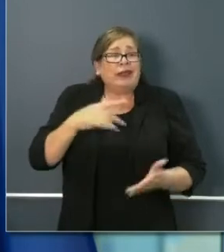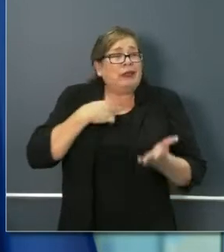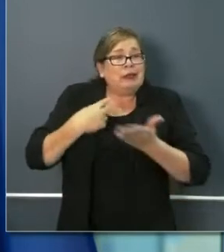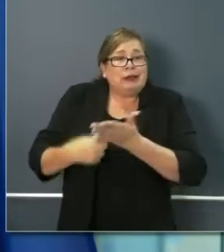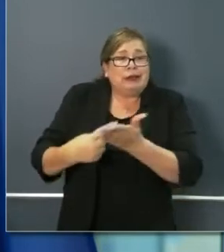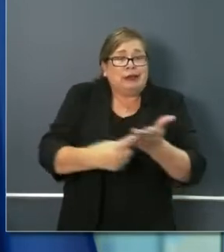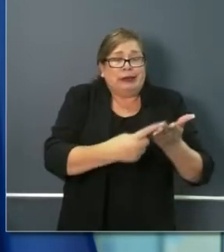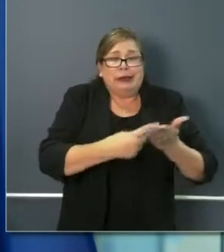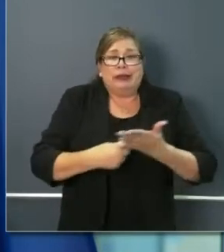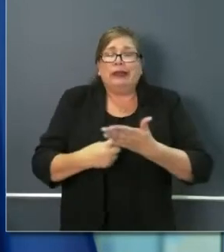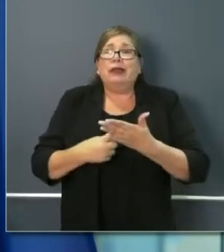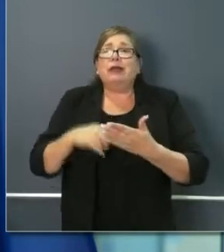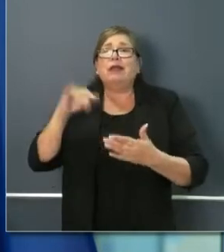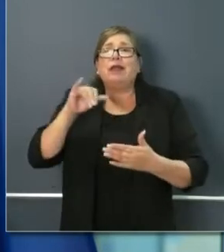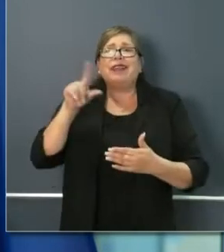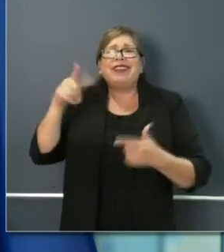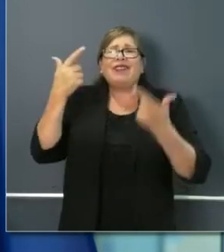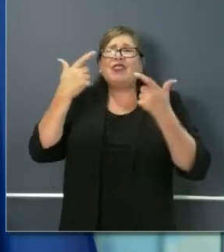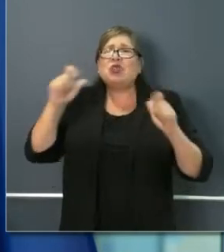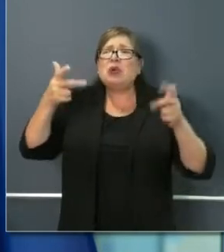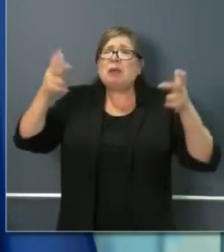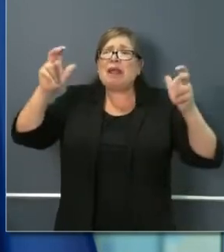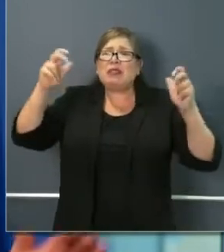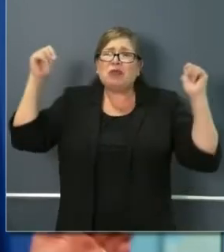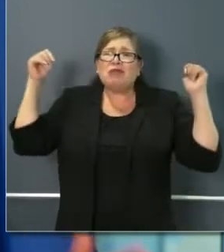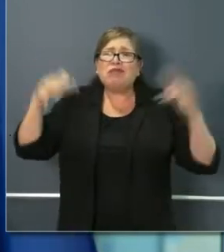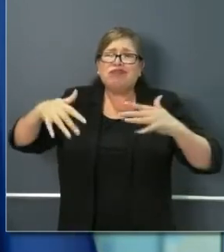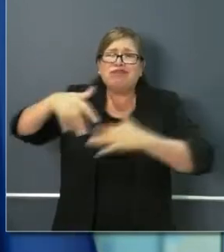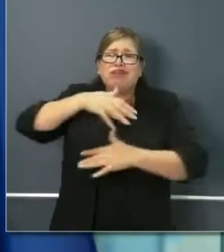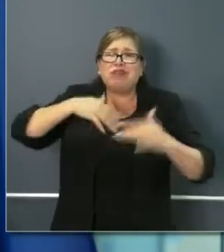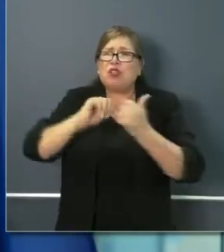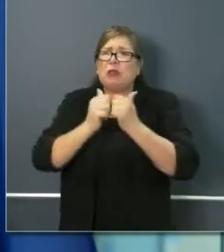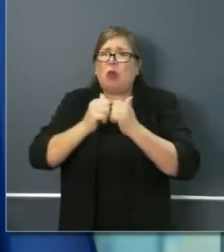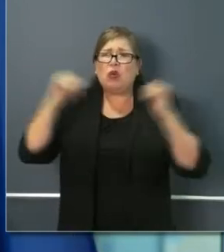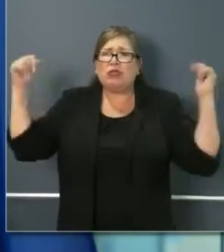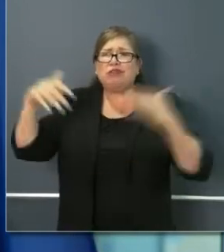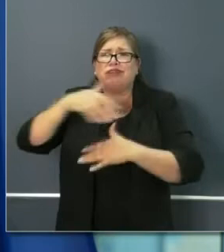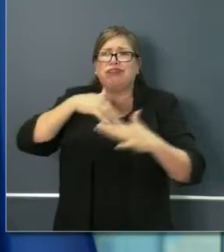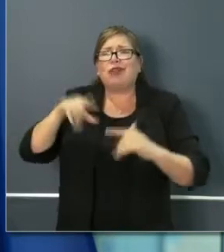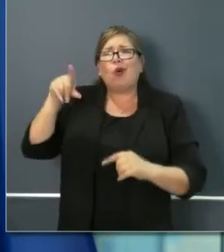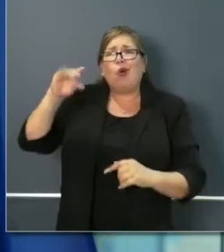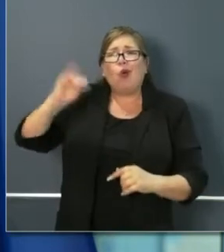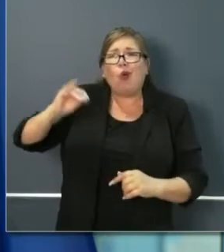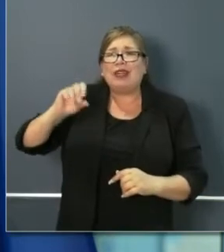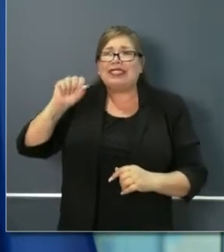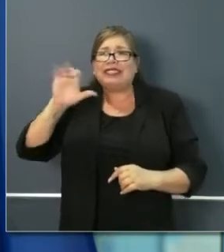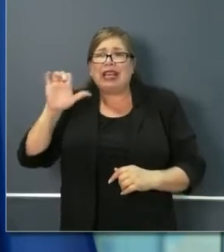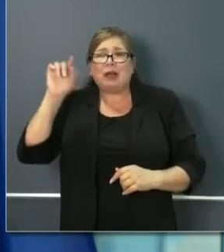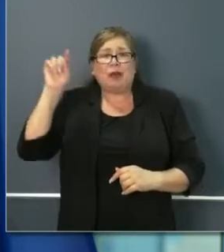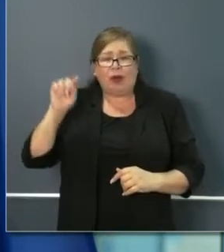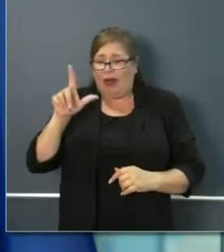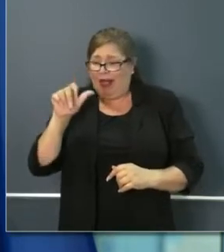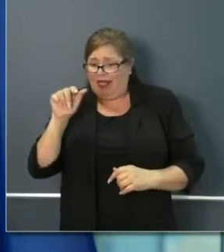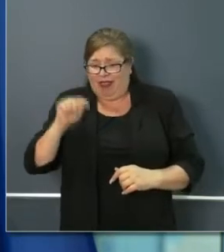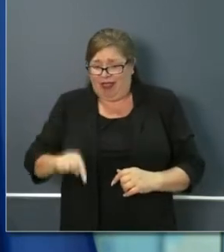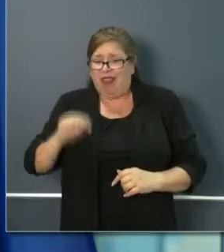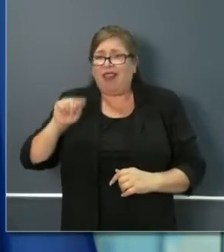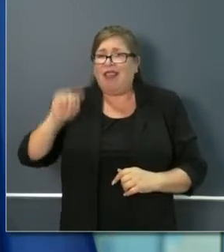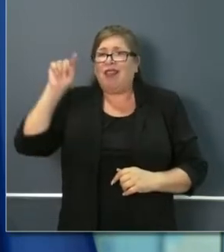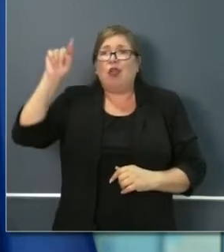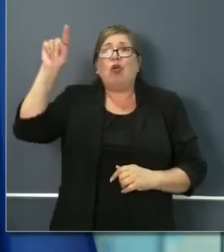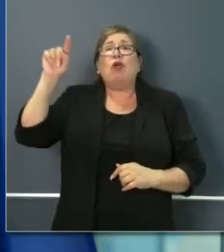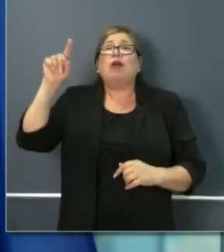Train Arena or Oakland Coliseum. We're also looking at LA Forum and other places that would be part of